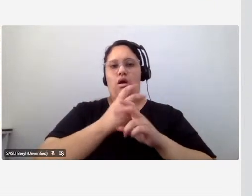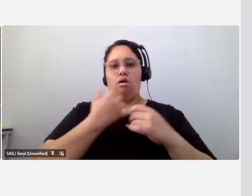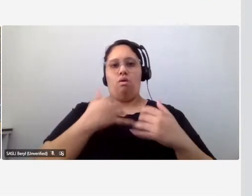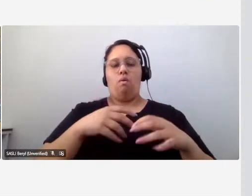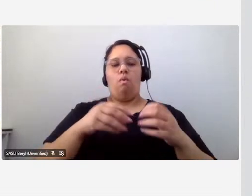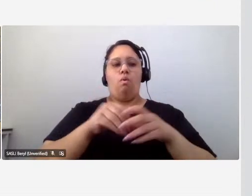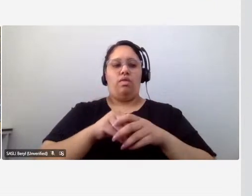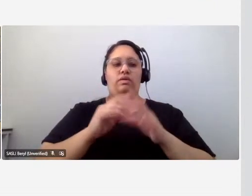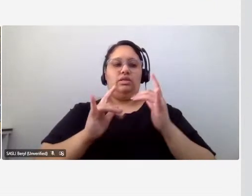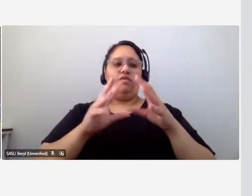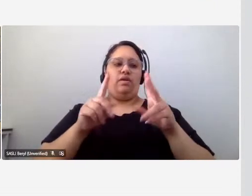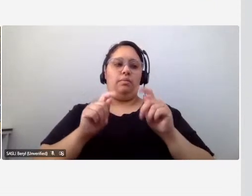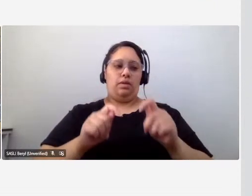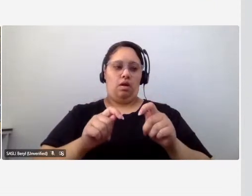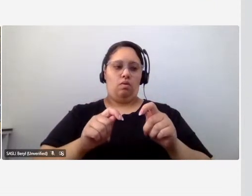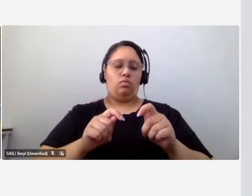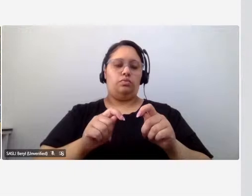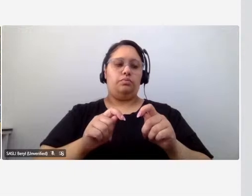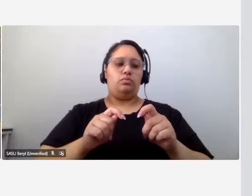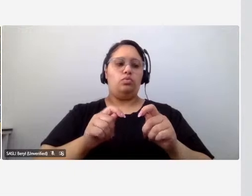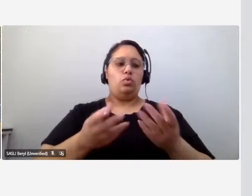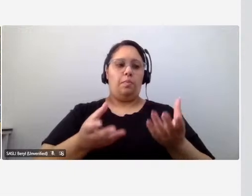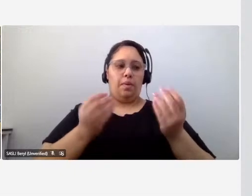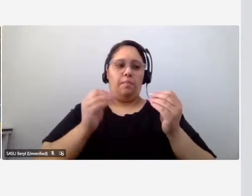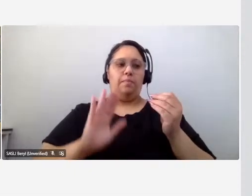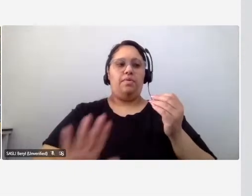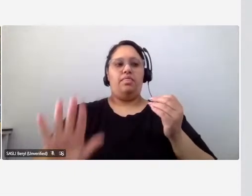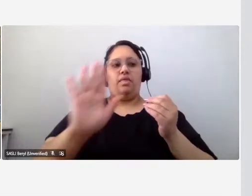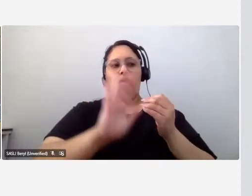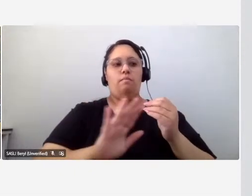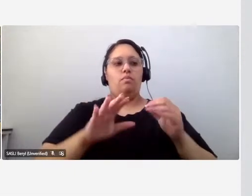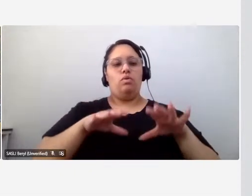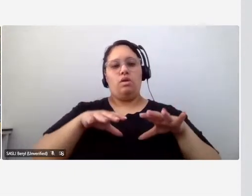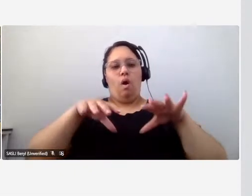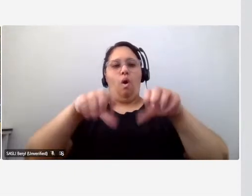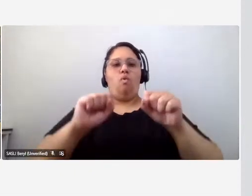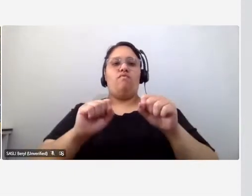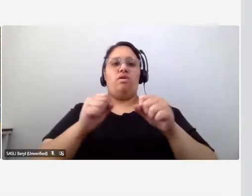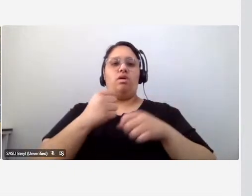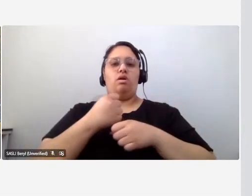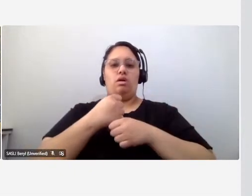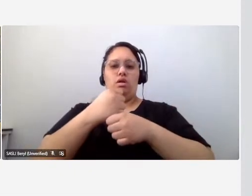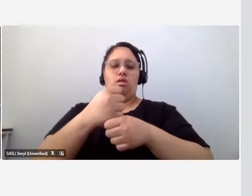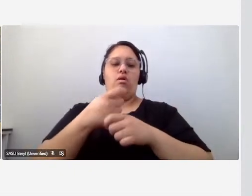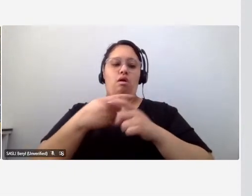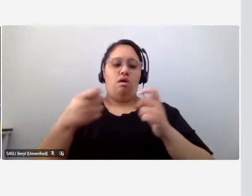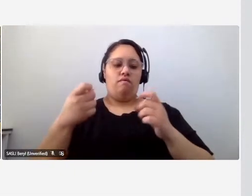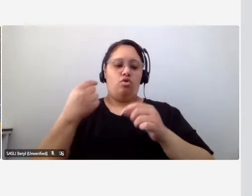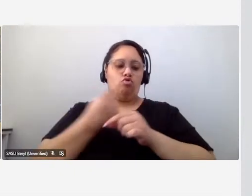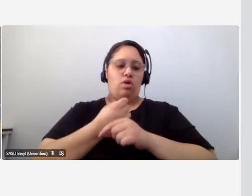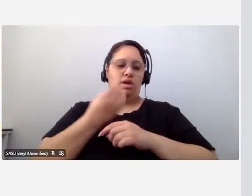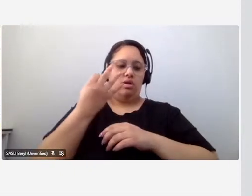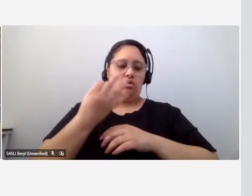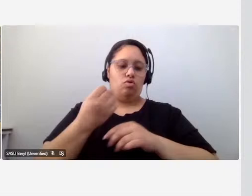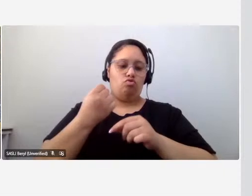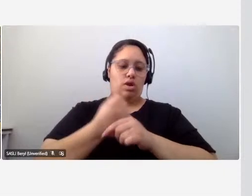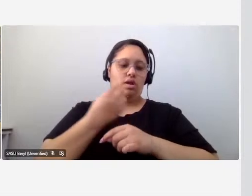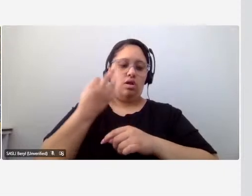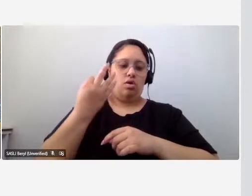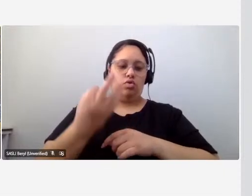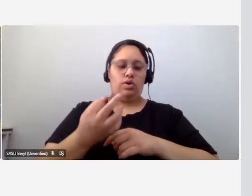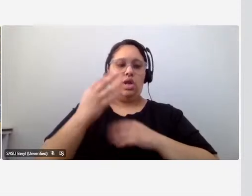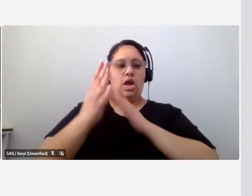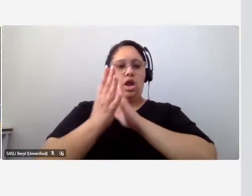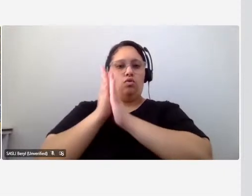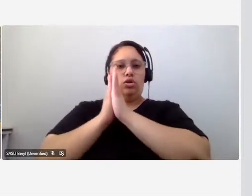City of Cape Town to get them to take over the delegation of Grade 3 heritage resources, because the National